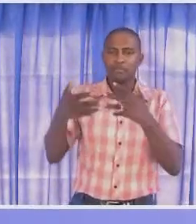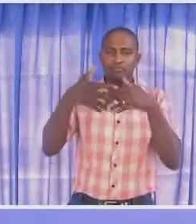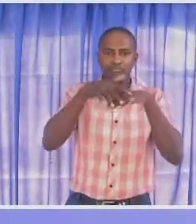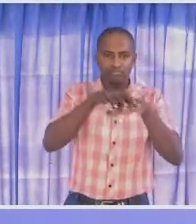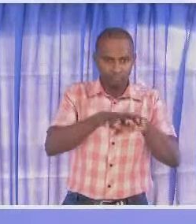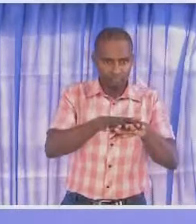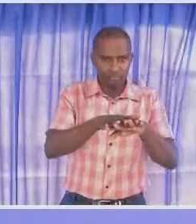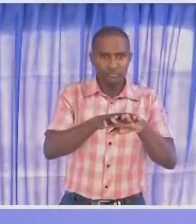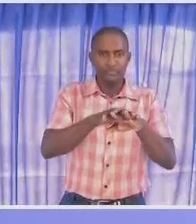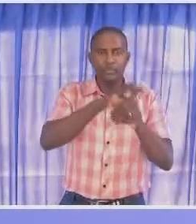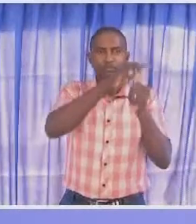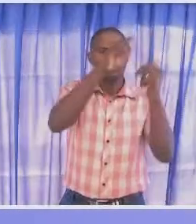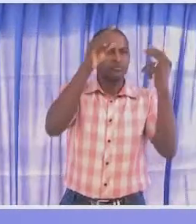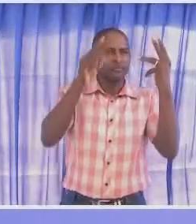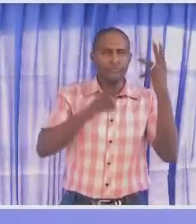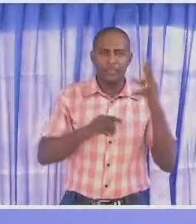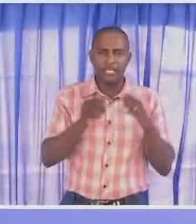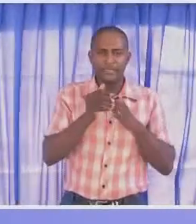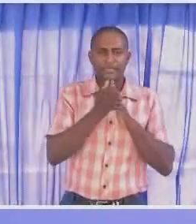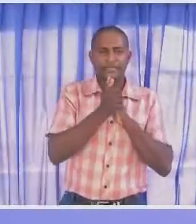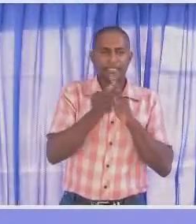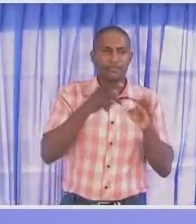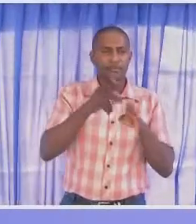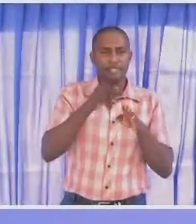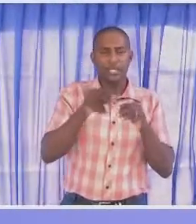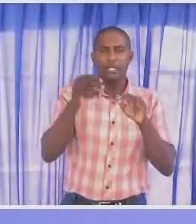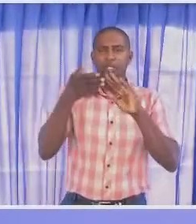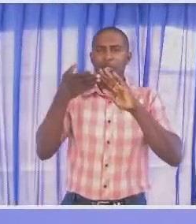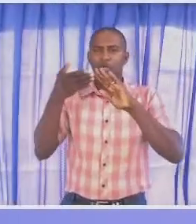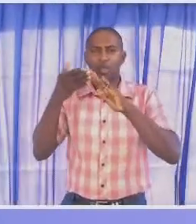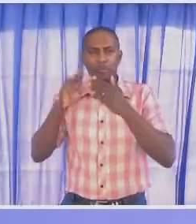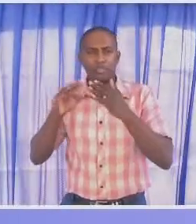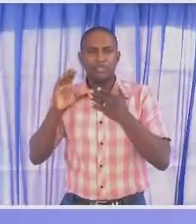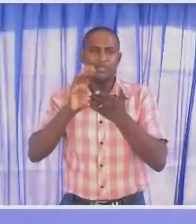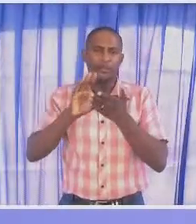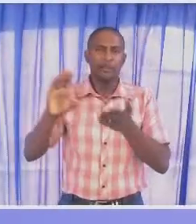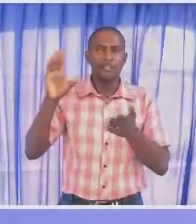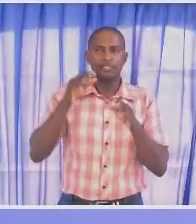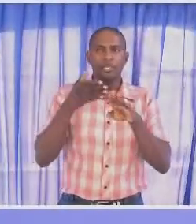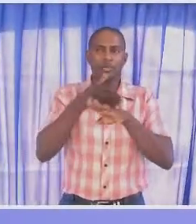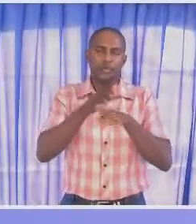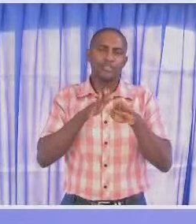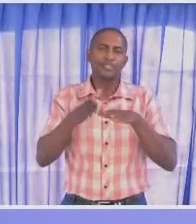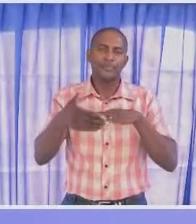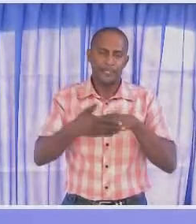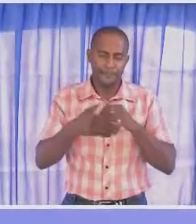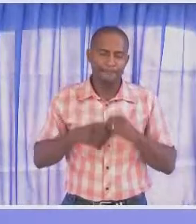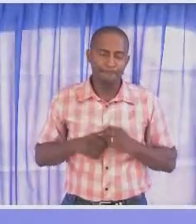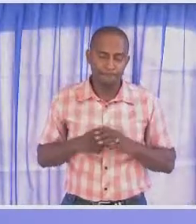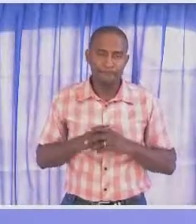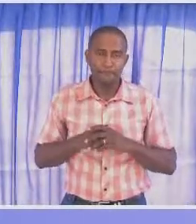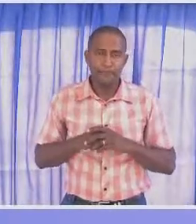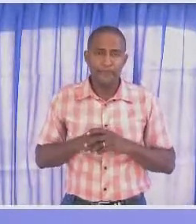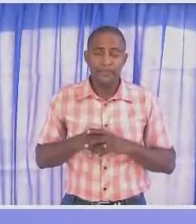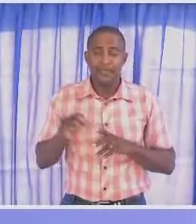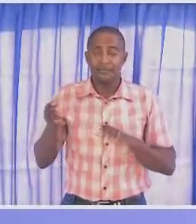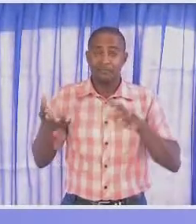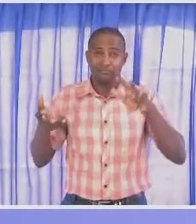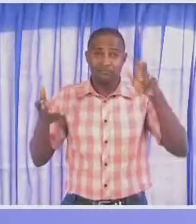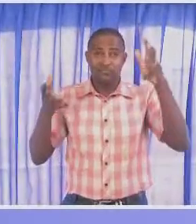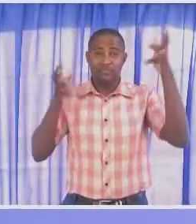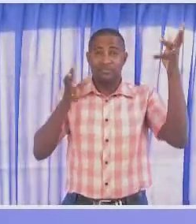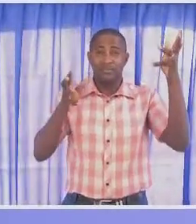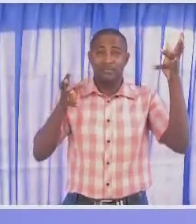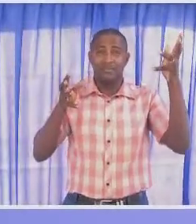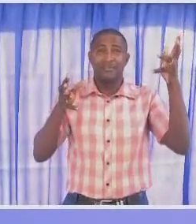learn from the stellar professionals and community colleges across the country. The pandemic has made teaching